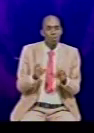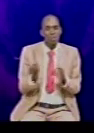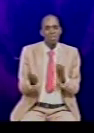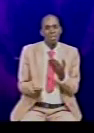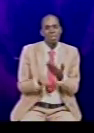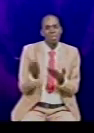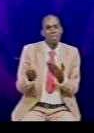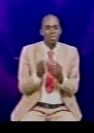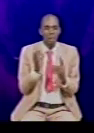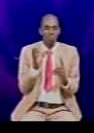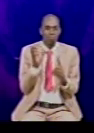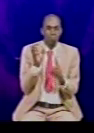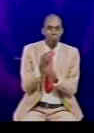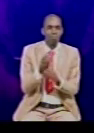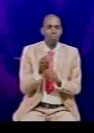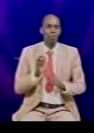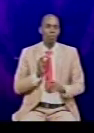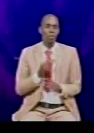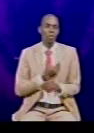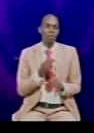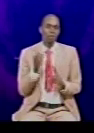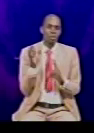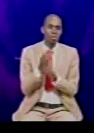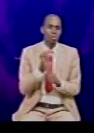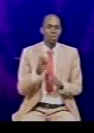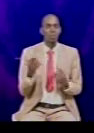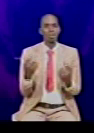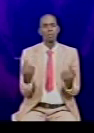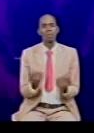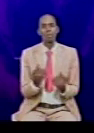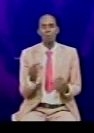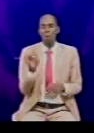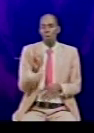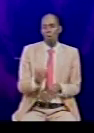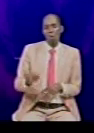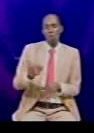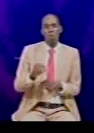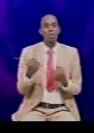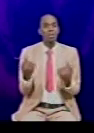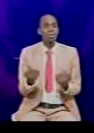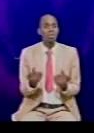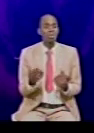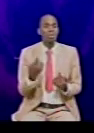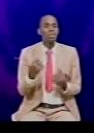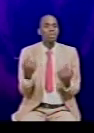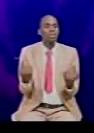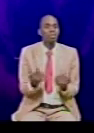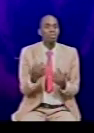us. Besetting sins, common sins, sins that